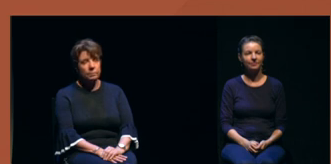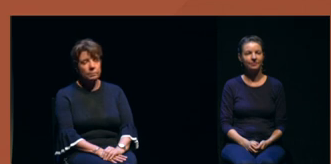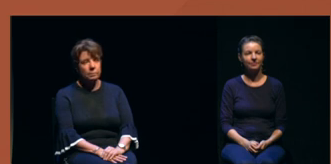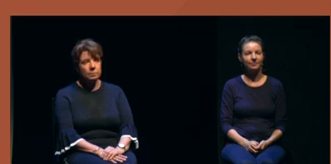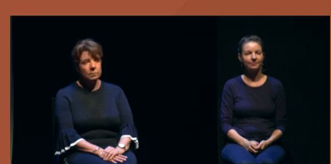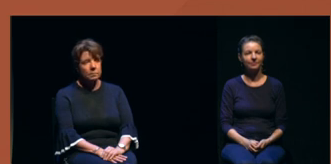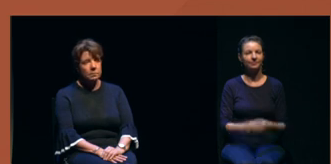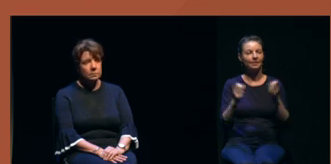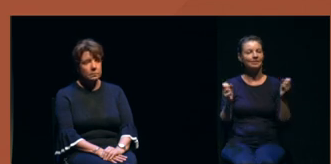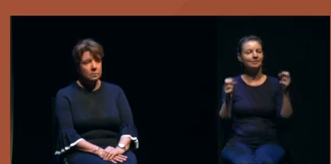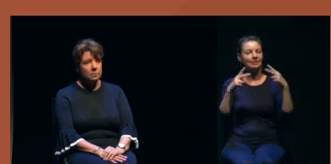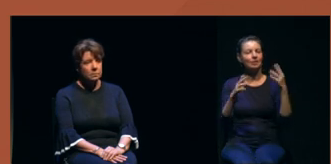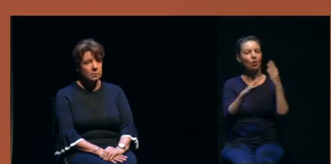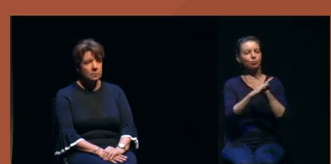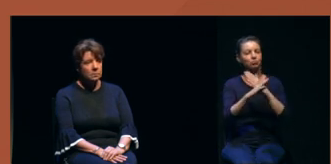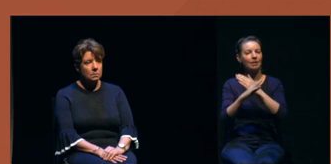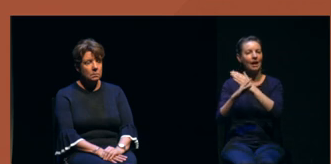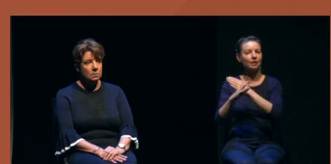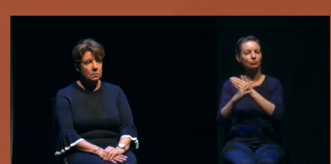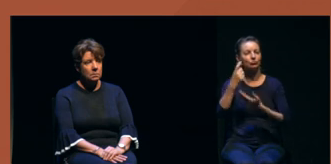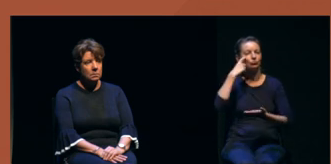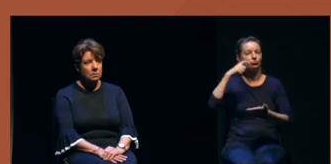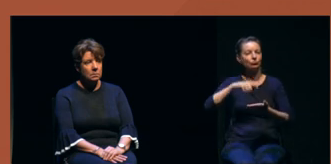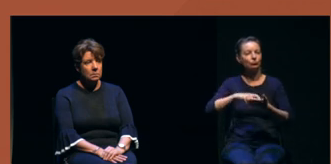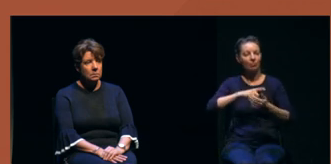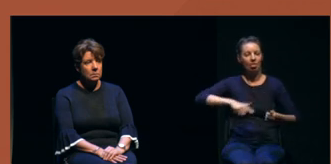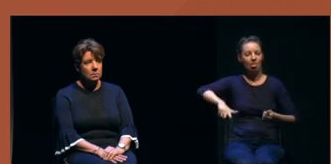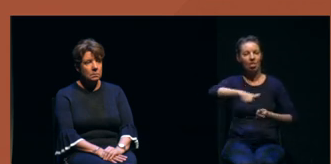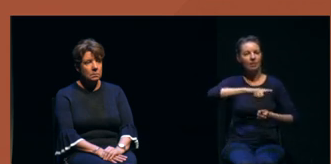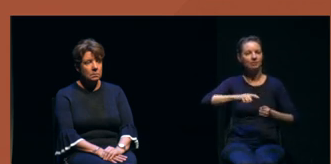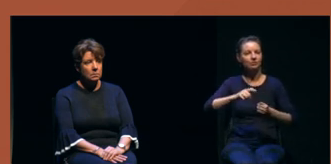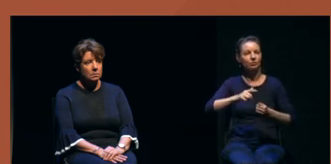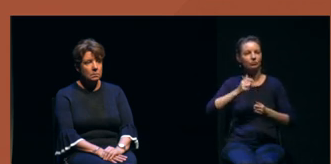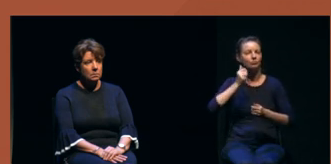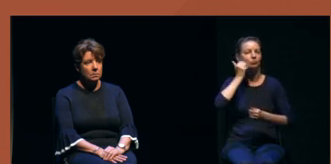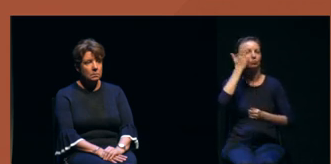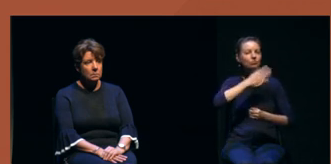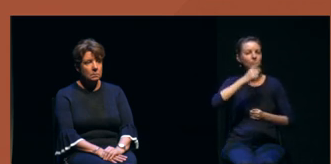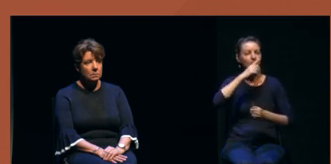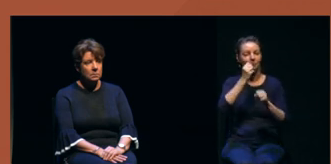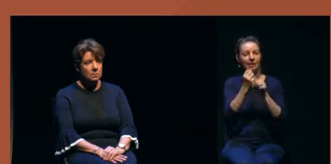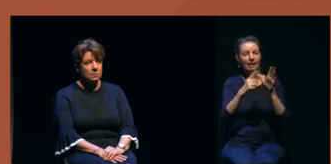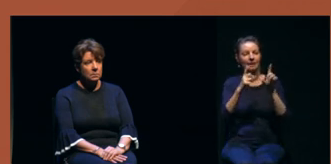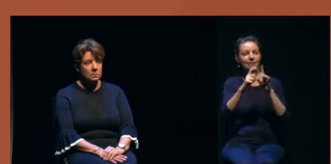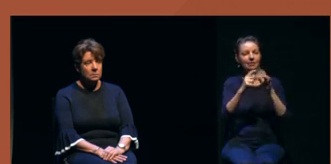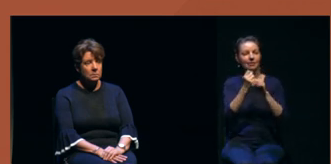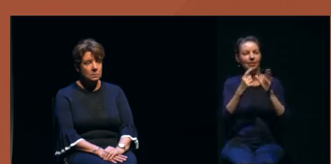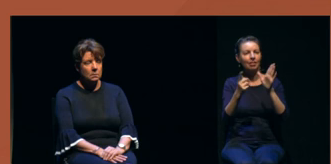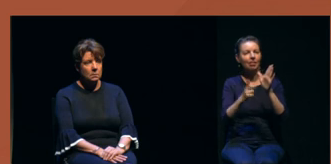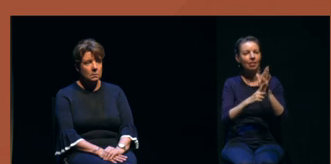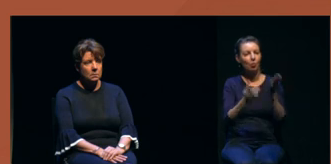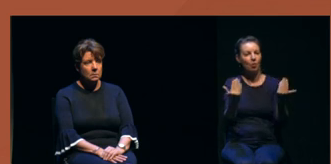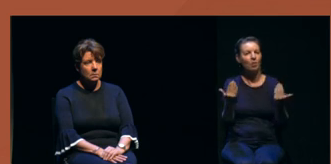The Sydney Opera House acknowledges the lands of the Gadigal, and we welcome you to